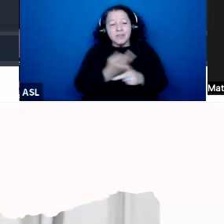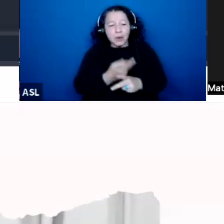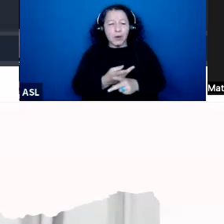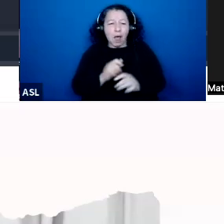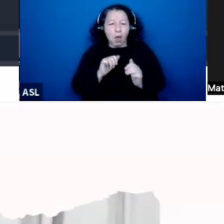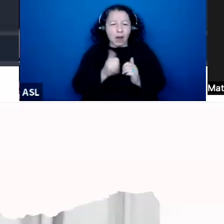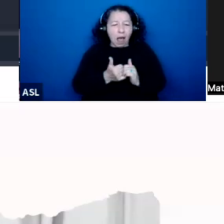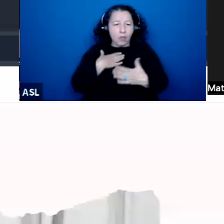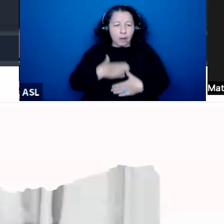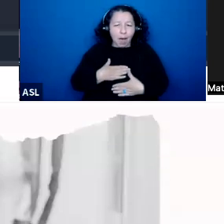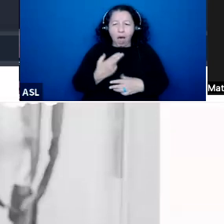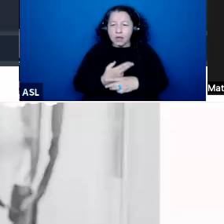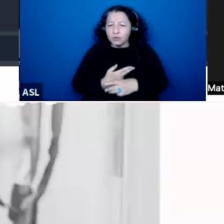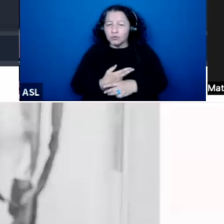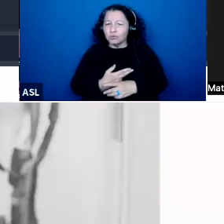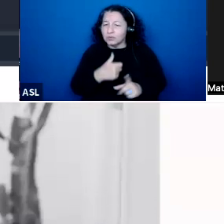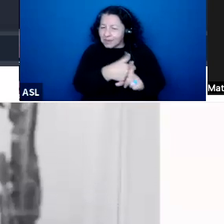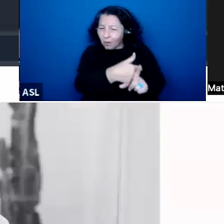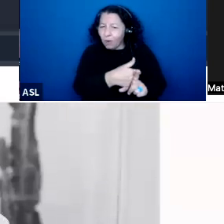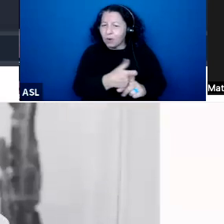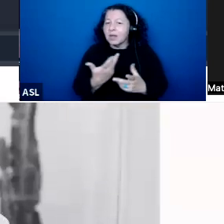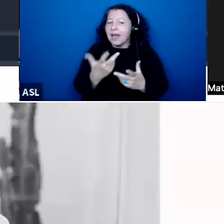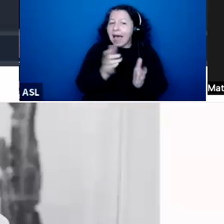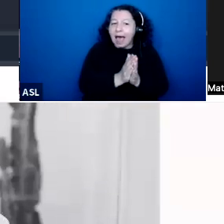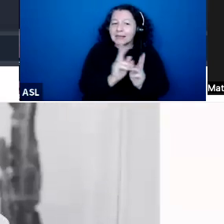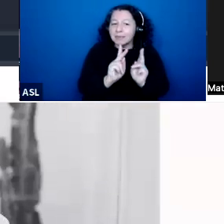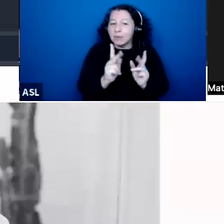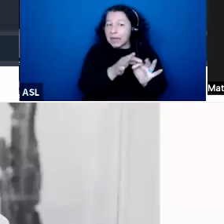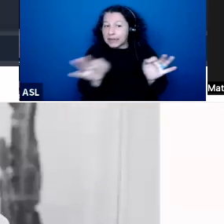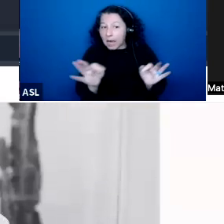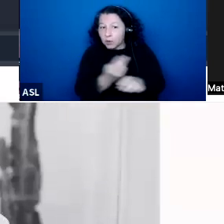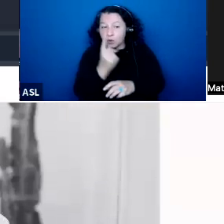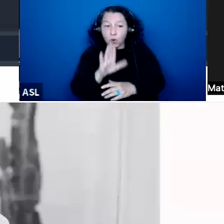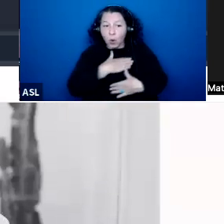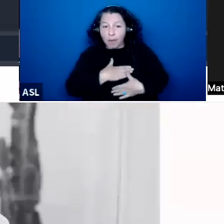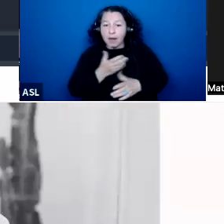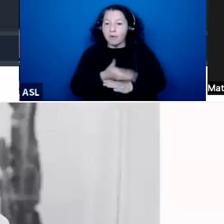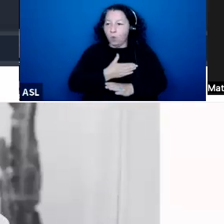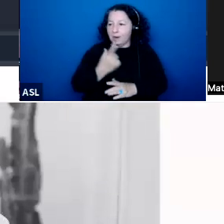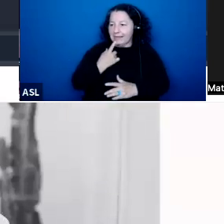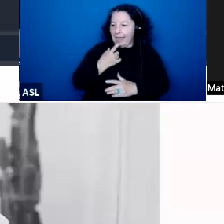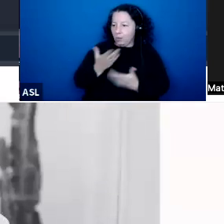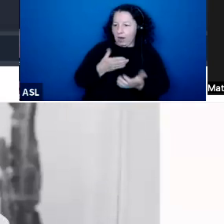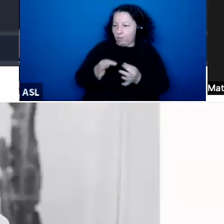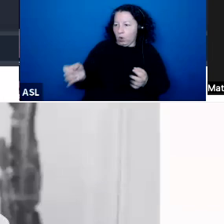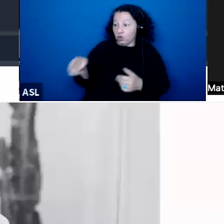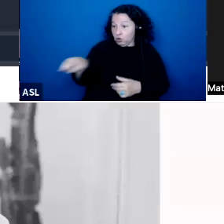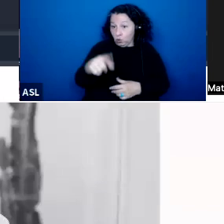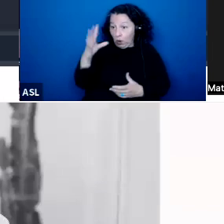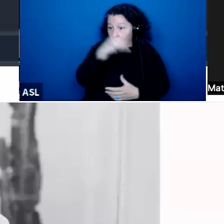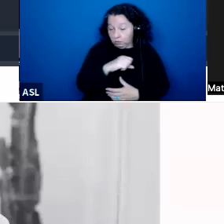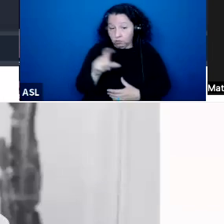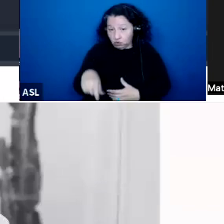their own bodies, asking people what language they use for their body before saying the words that you think you should be